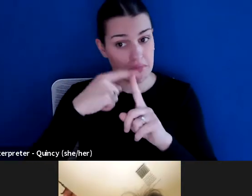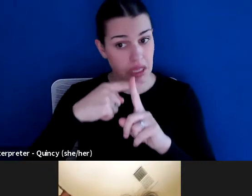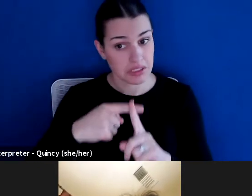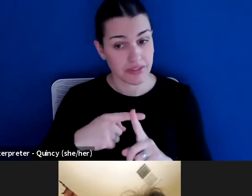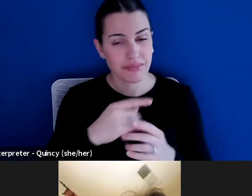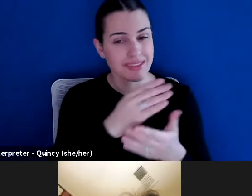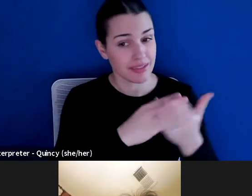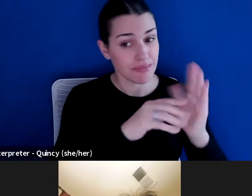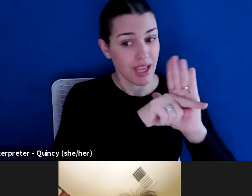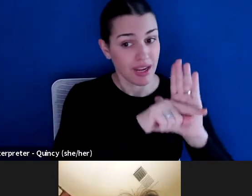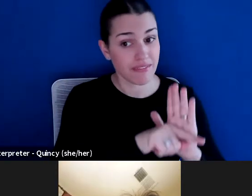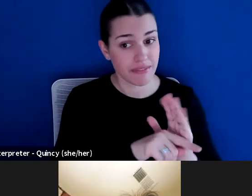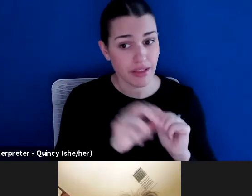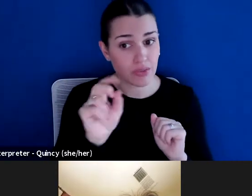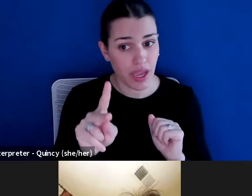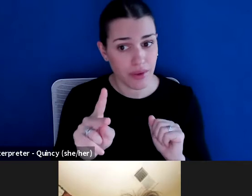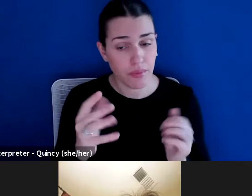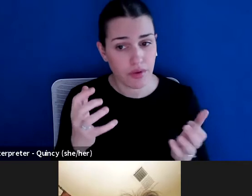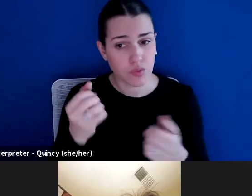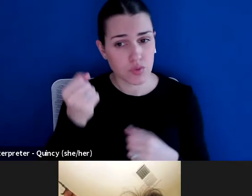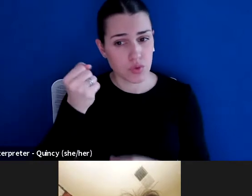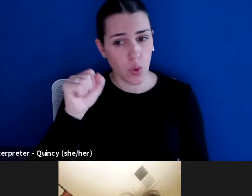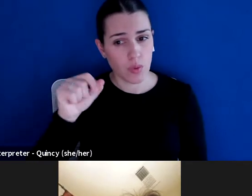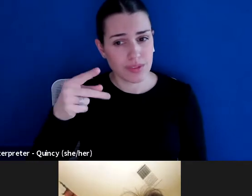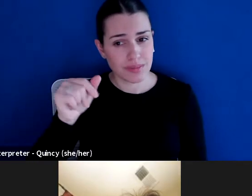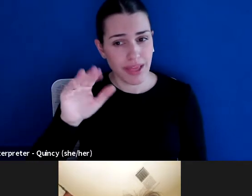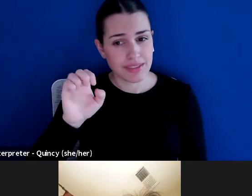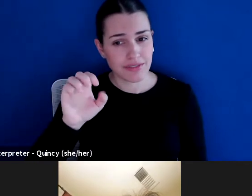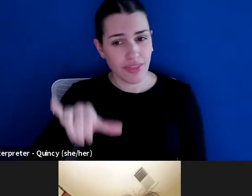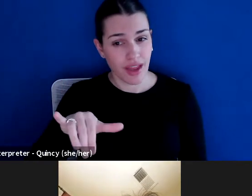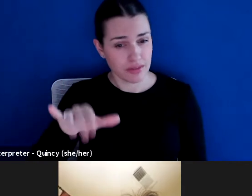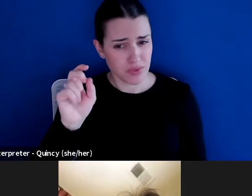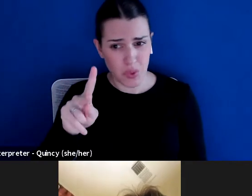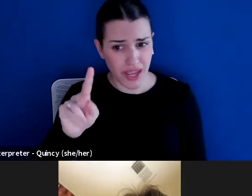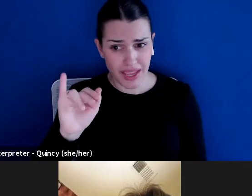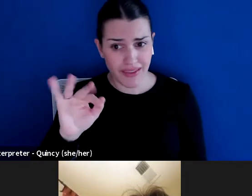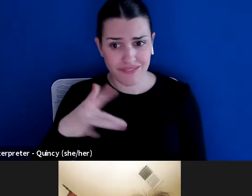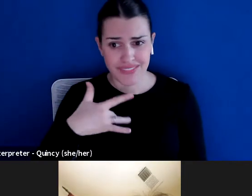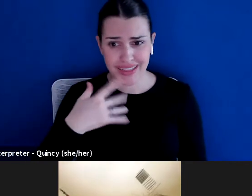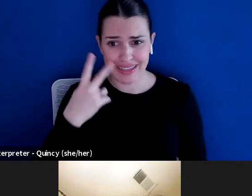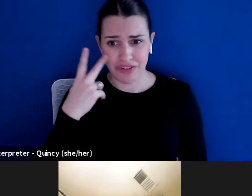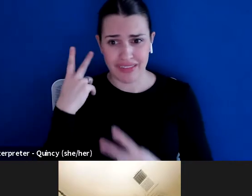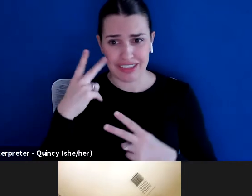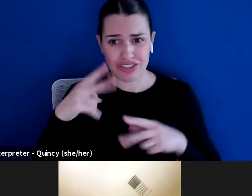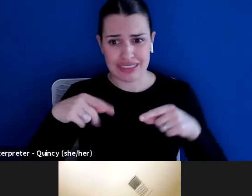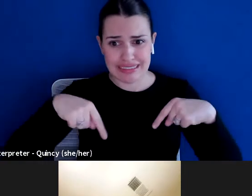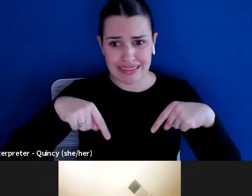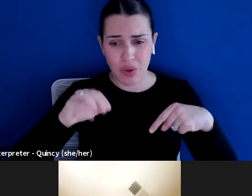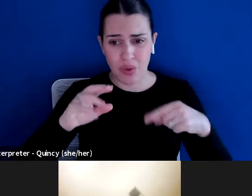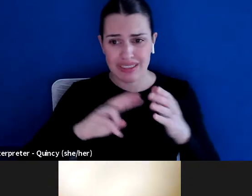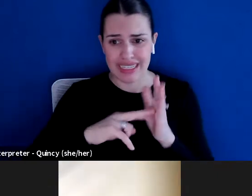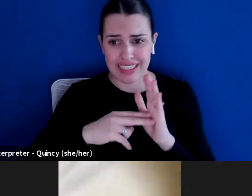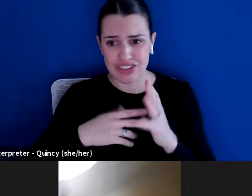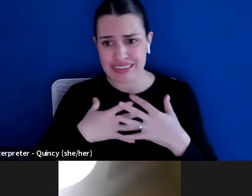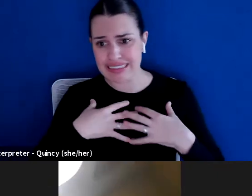negative ones. And we just wanted to hold space for that, that it's okay if your feelings about reflection and intention aren't positive.